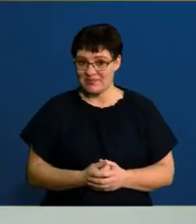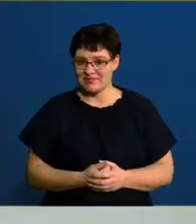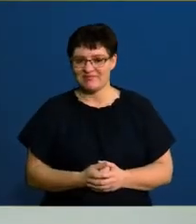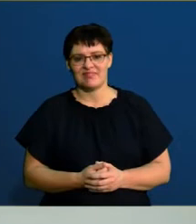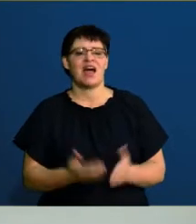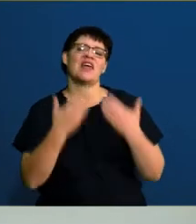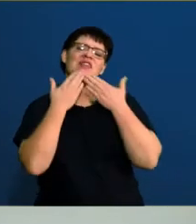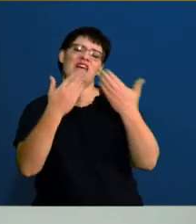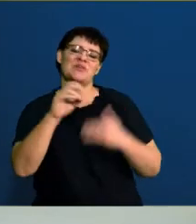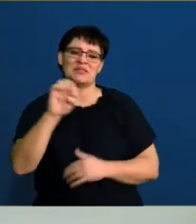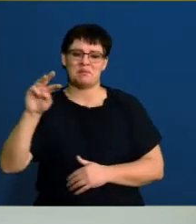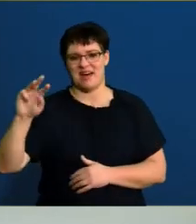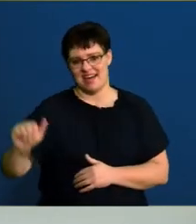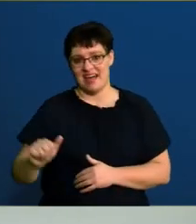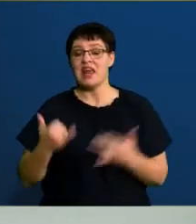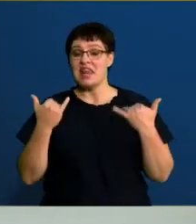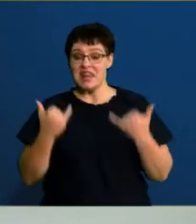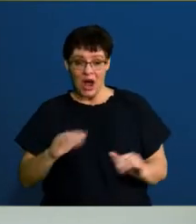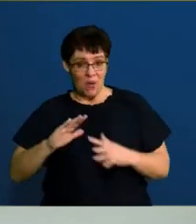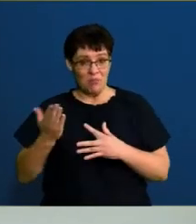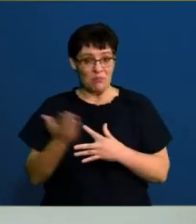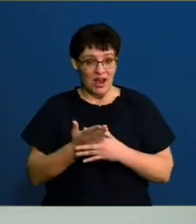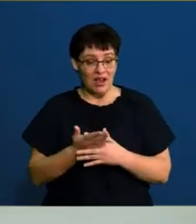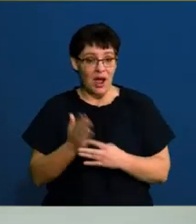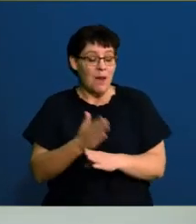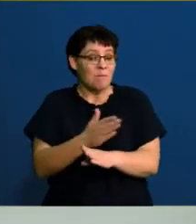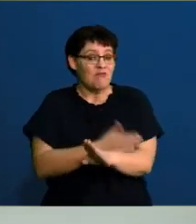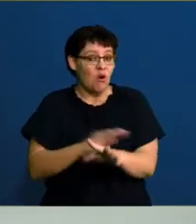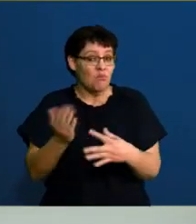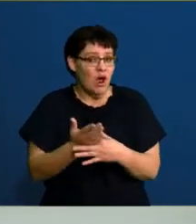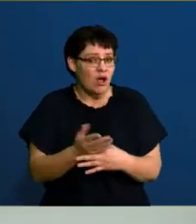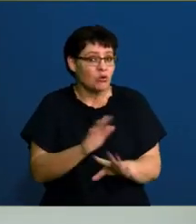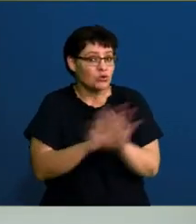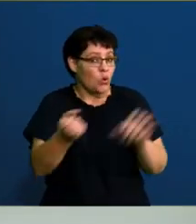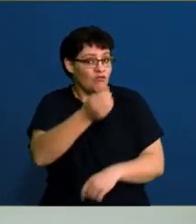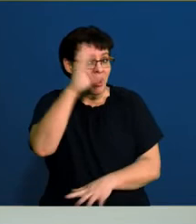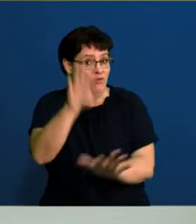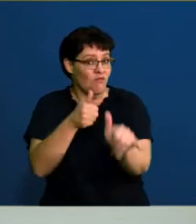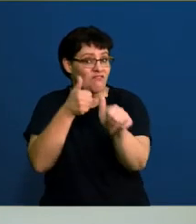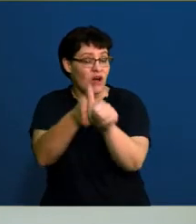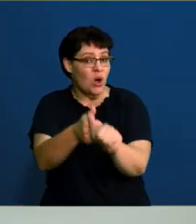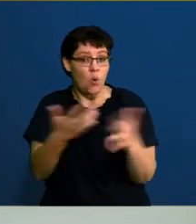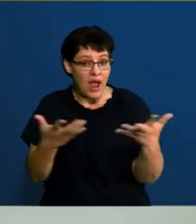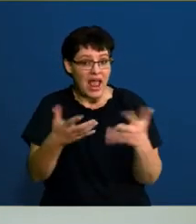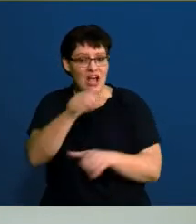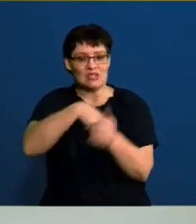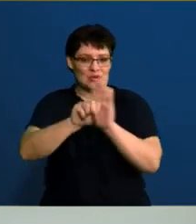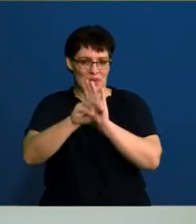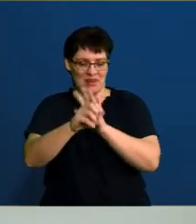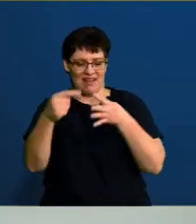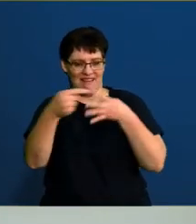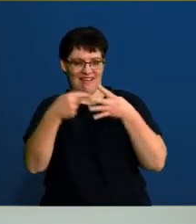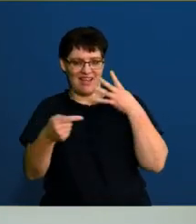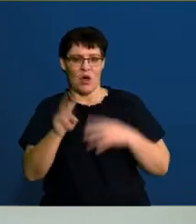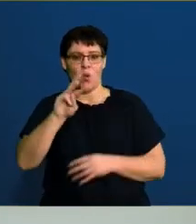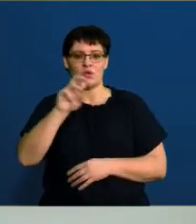Thank you, Seema. So guys, we are going to take a break, but before we do, don't forget to follow us on our social media pages,